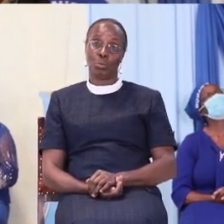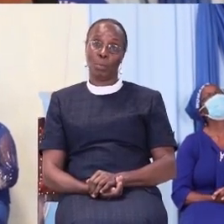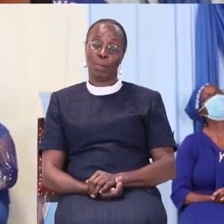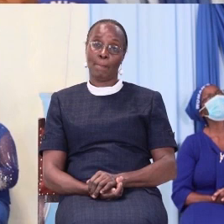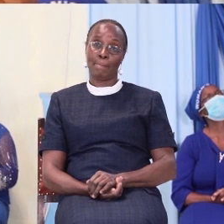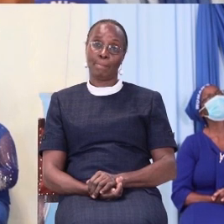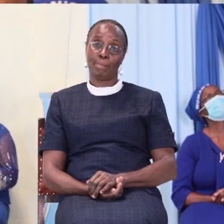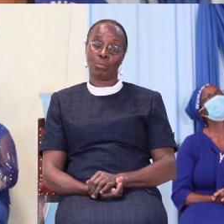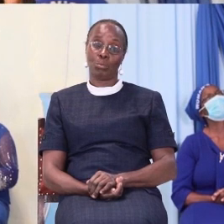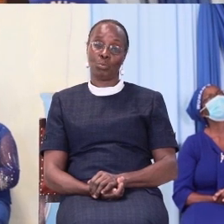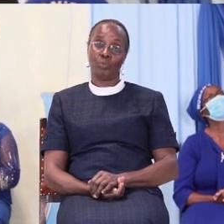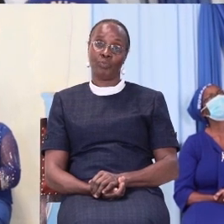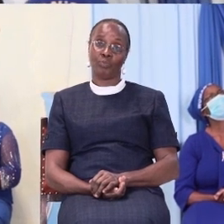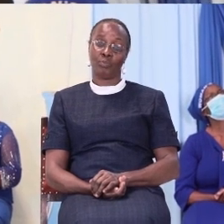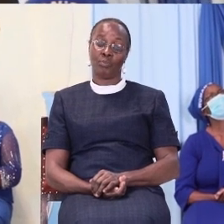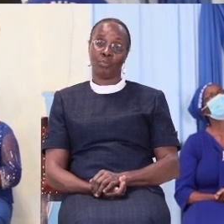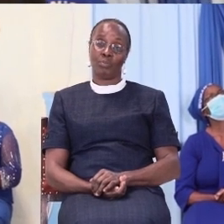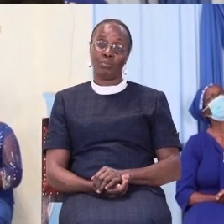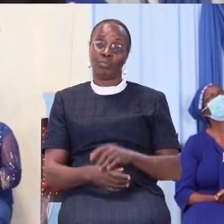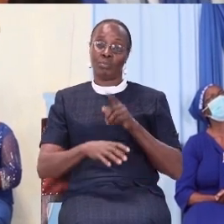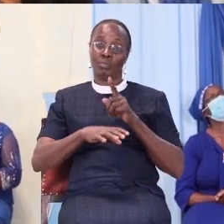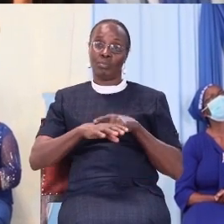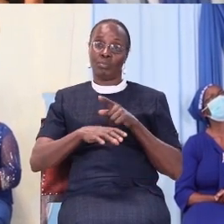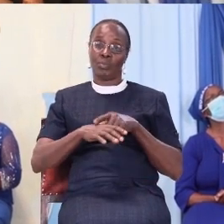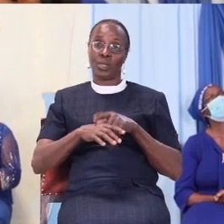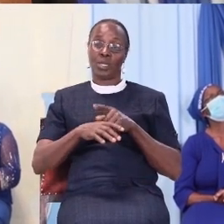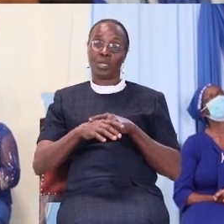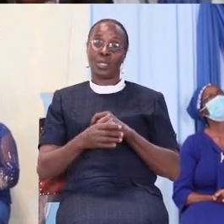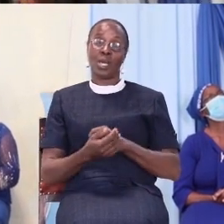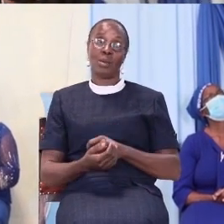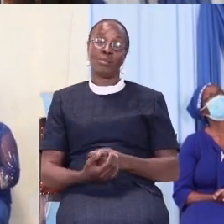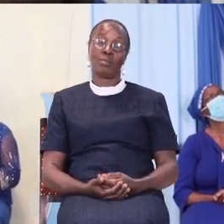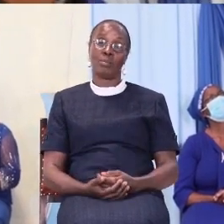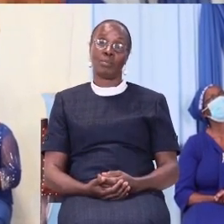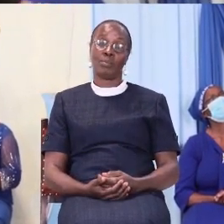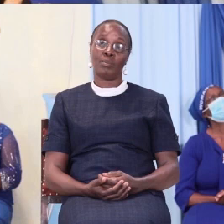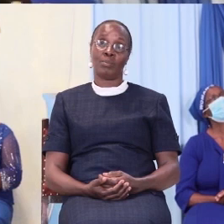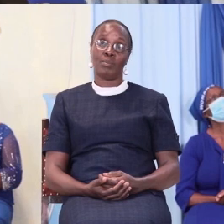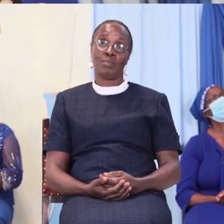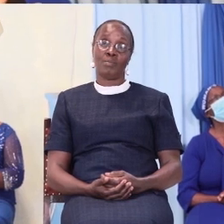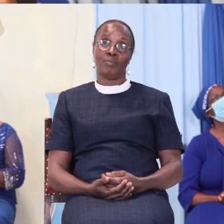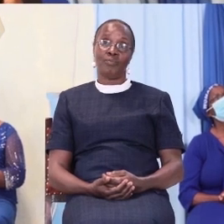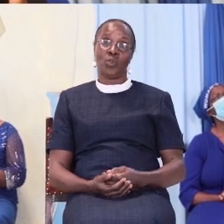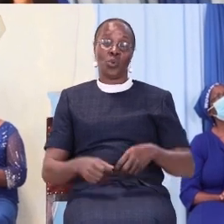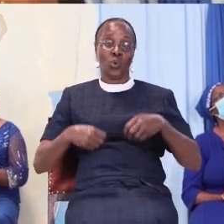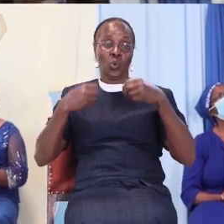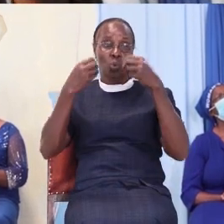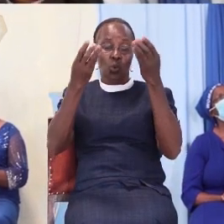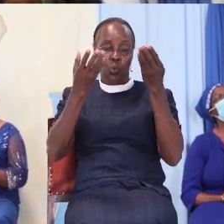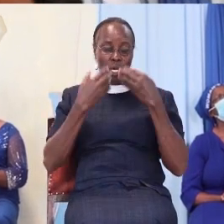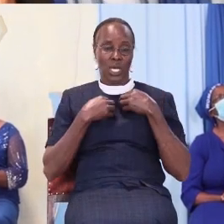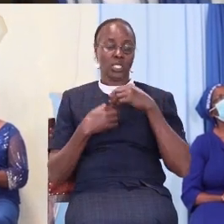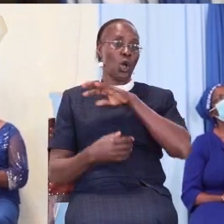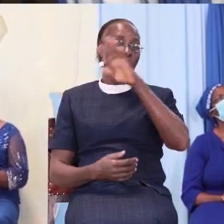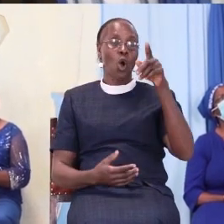When you move and conquer the world, when you move and you get every achievement and you be